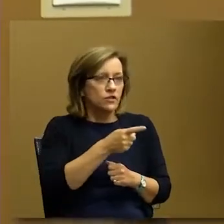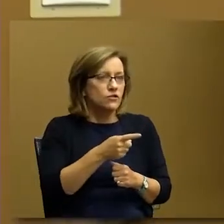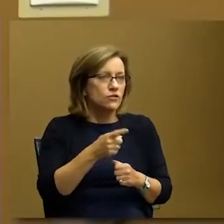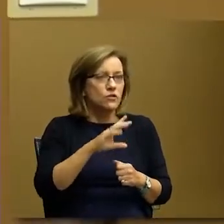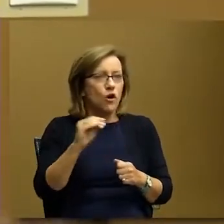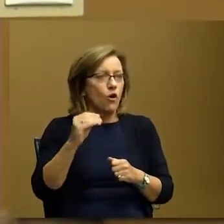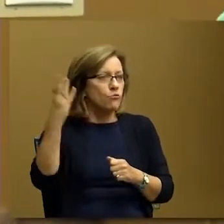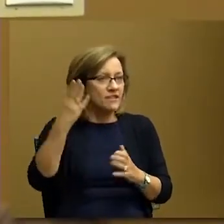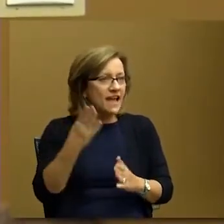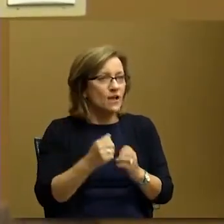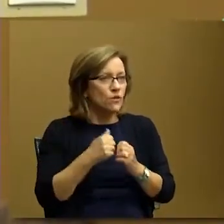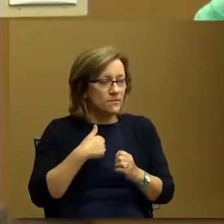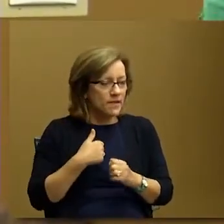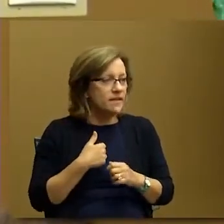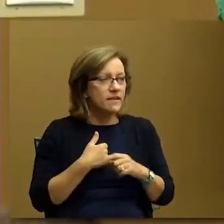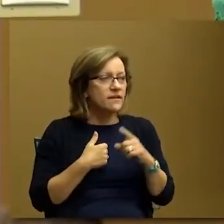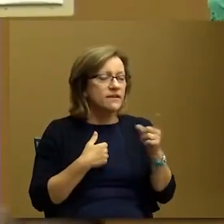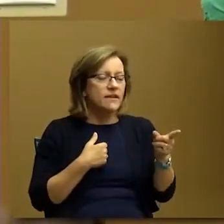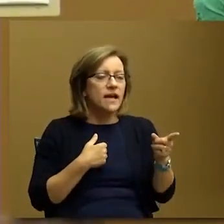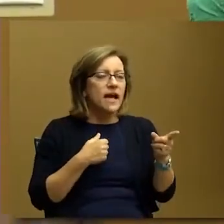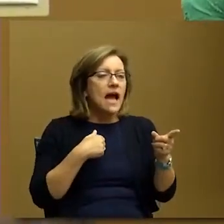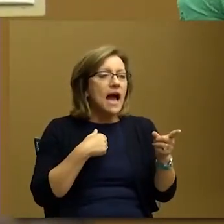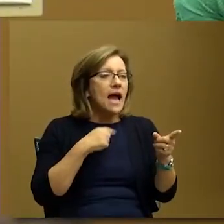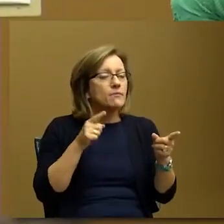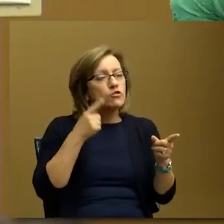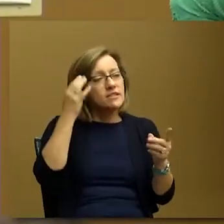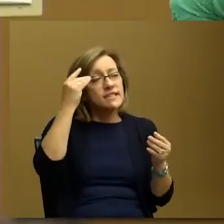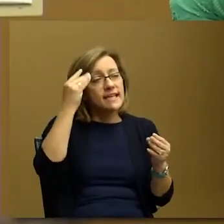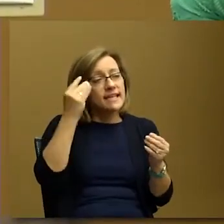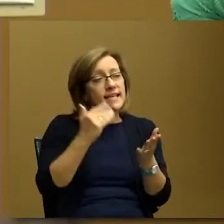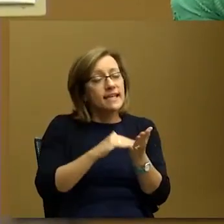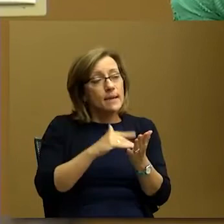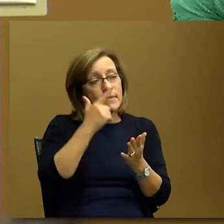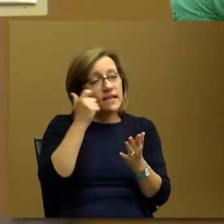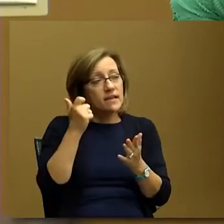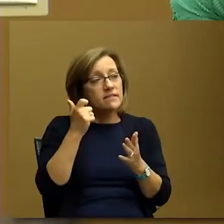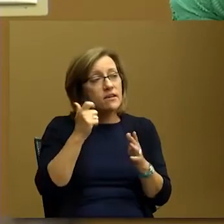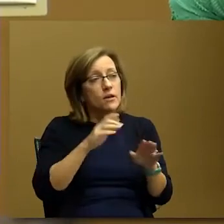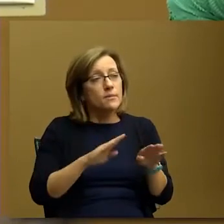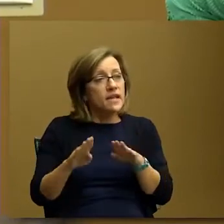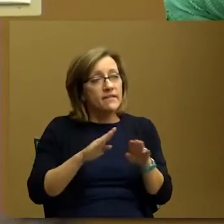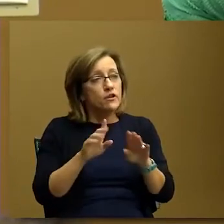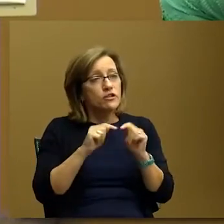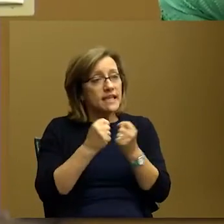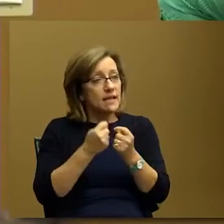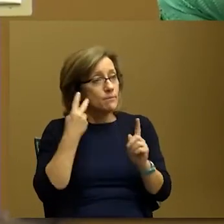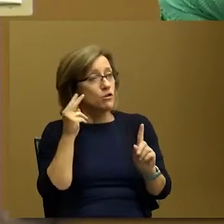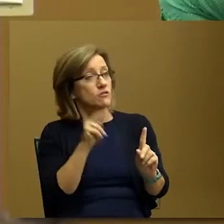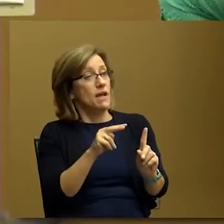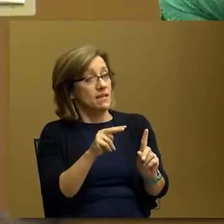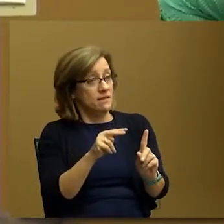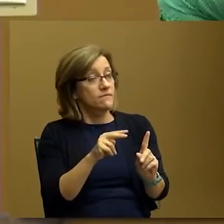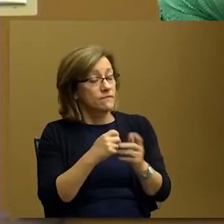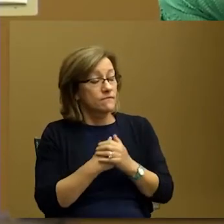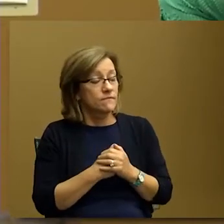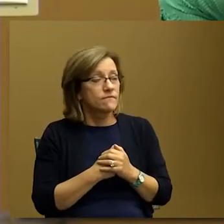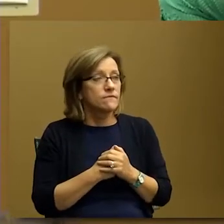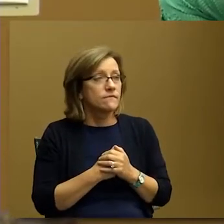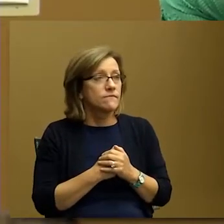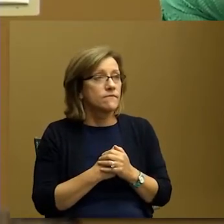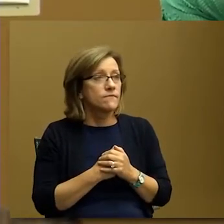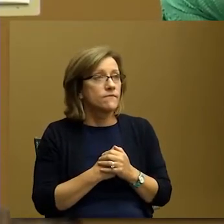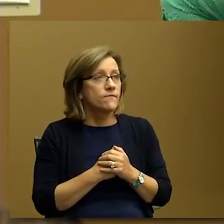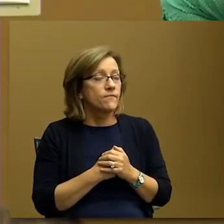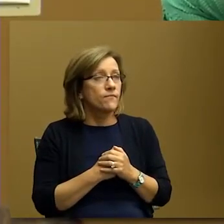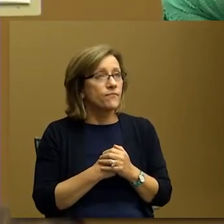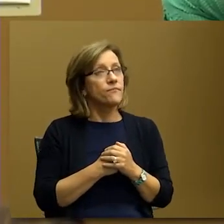with me. Well, I'm just thinking that, again, from the behavior team perspective, people who don't